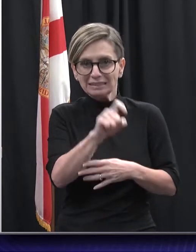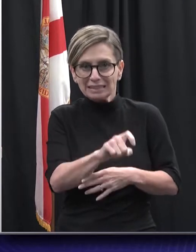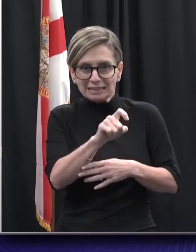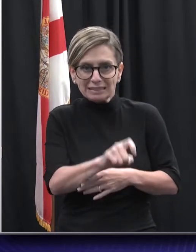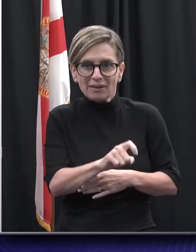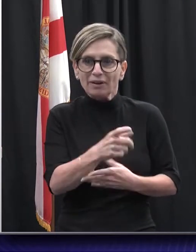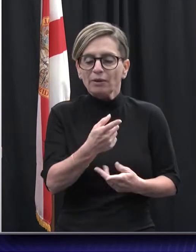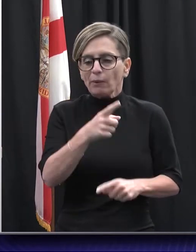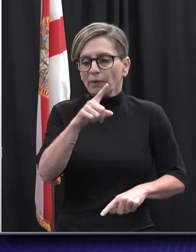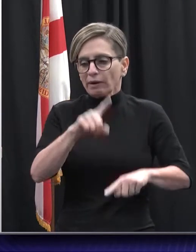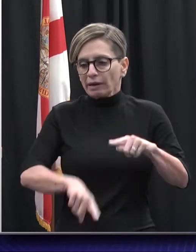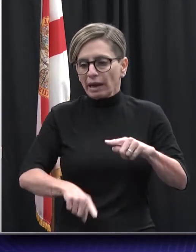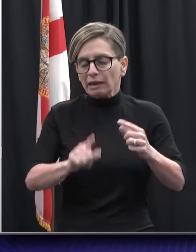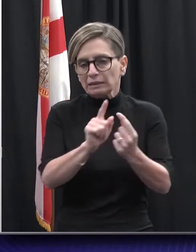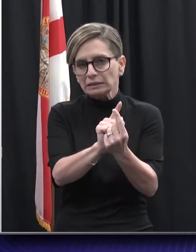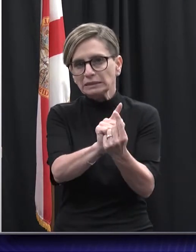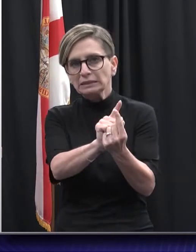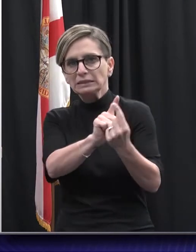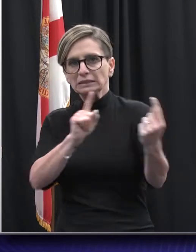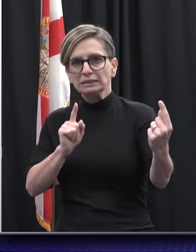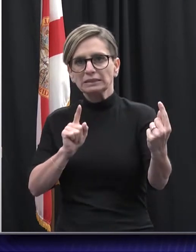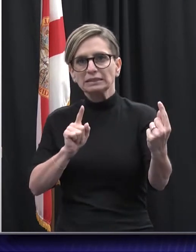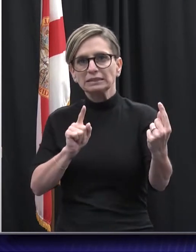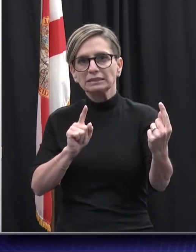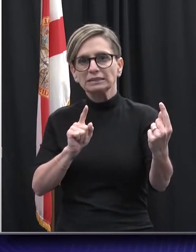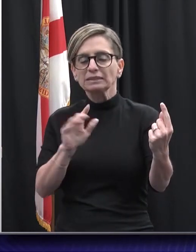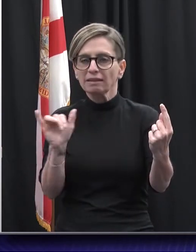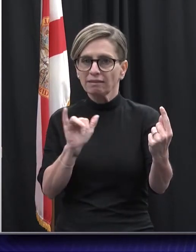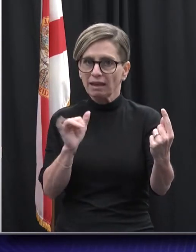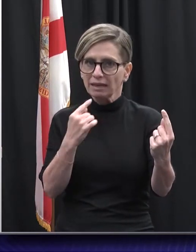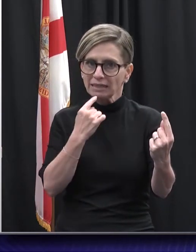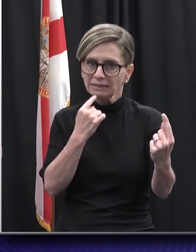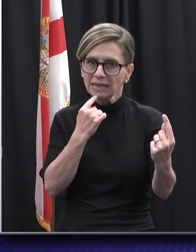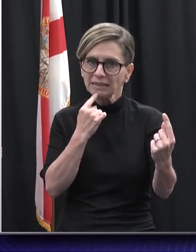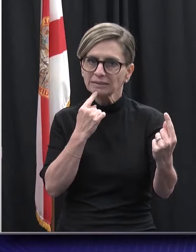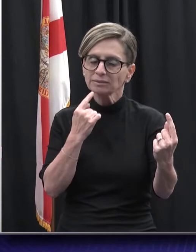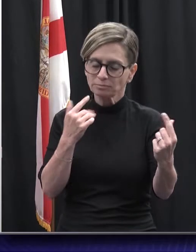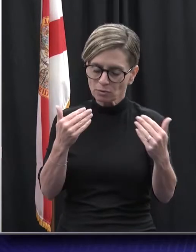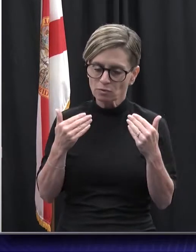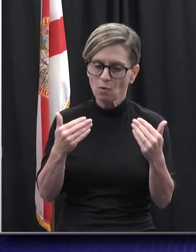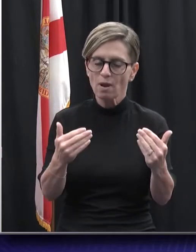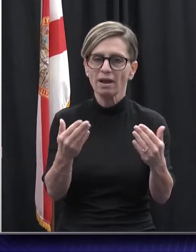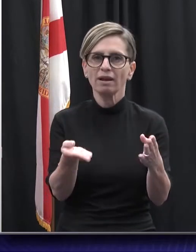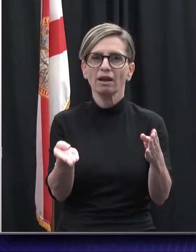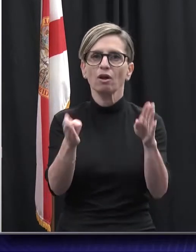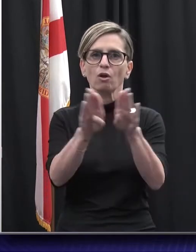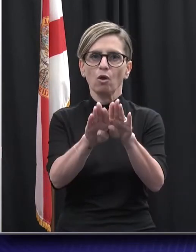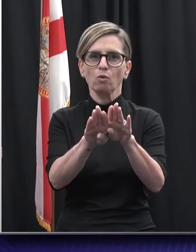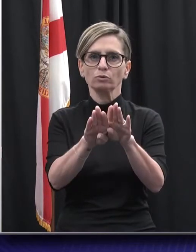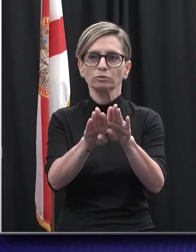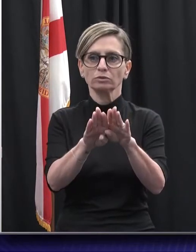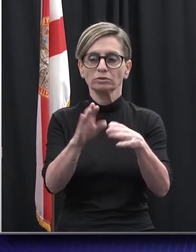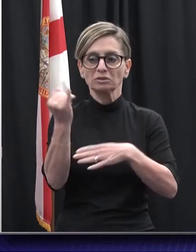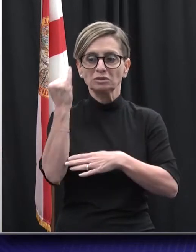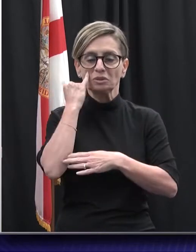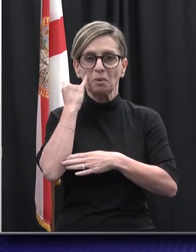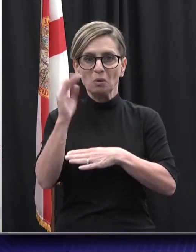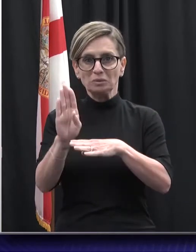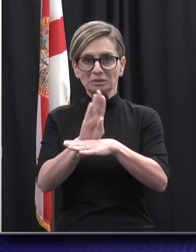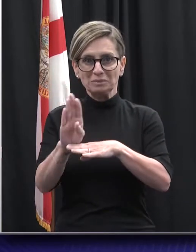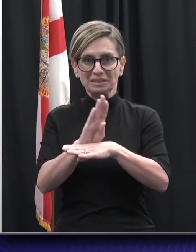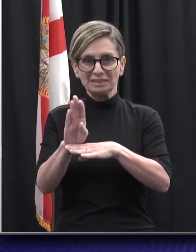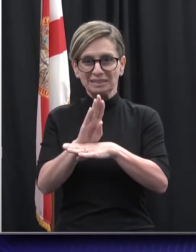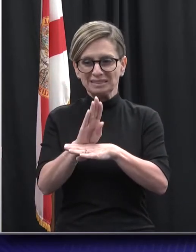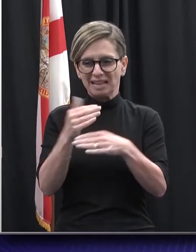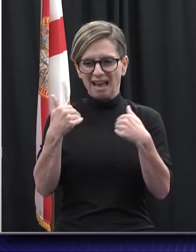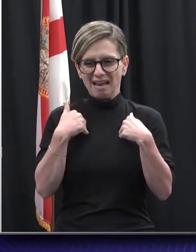distancing to keep customers and employees safe, as I've mentioned, should close. Businesses who have questions about this order and